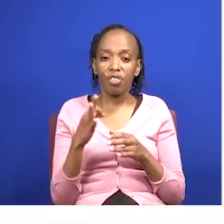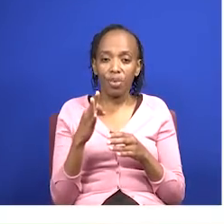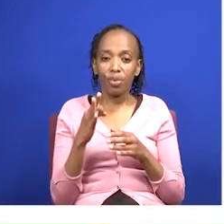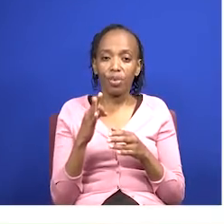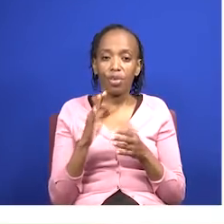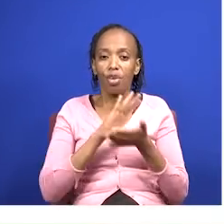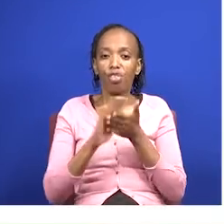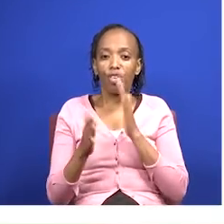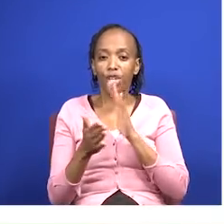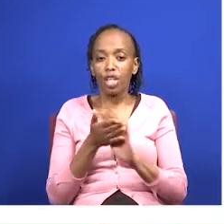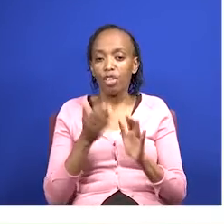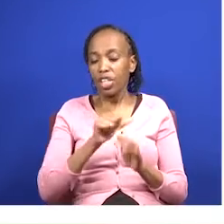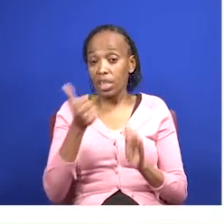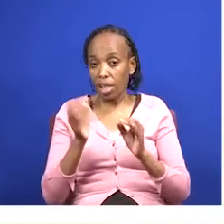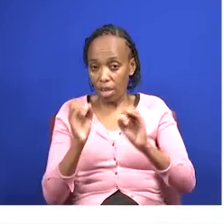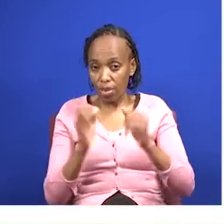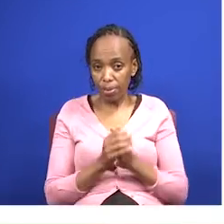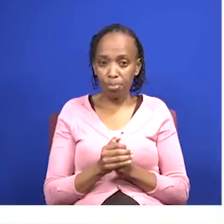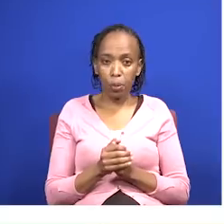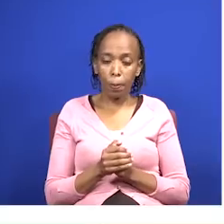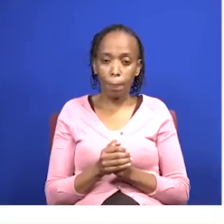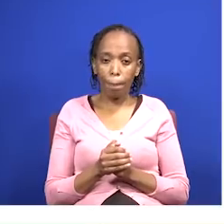unless they forgive each other.